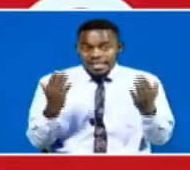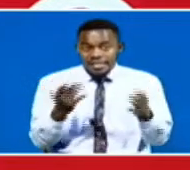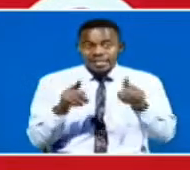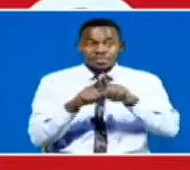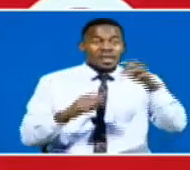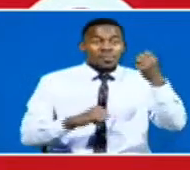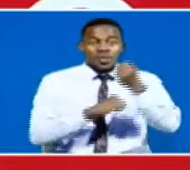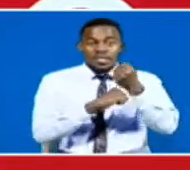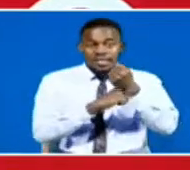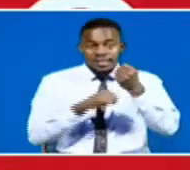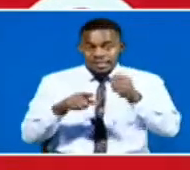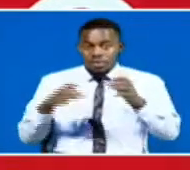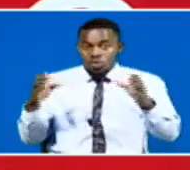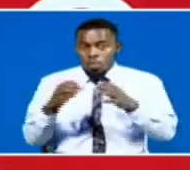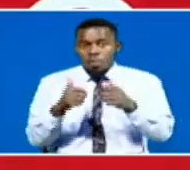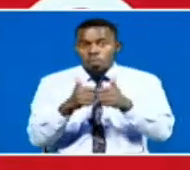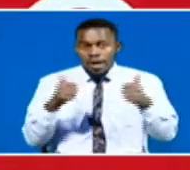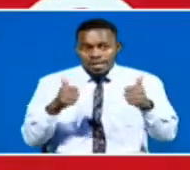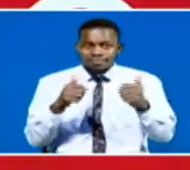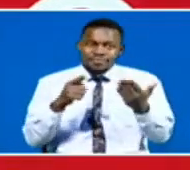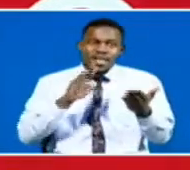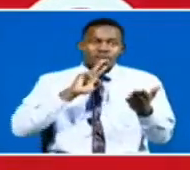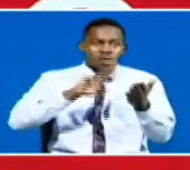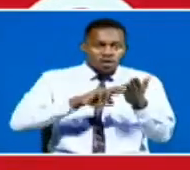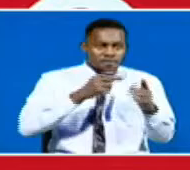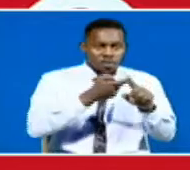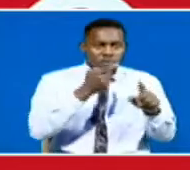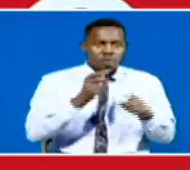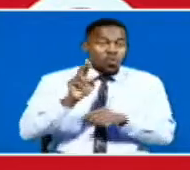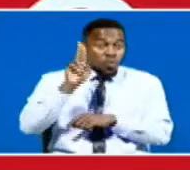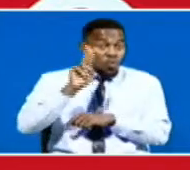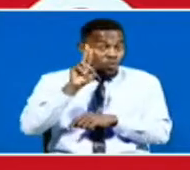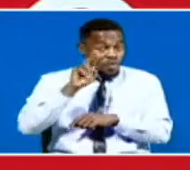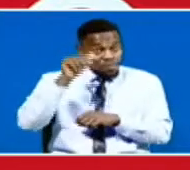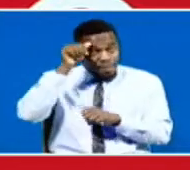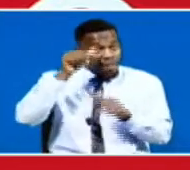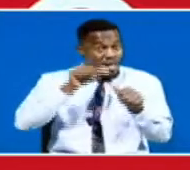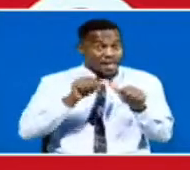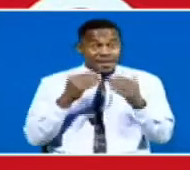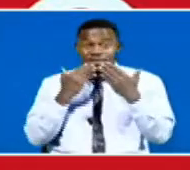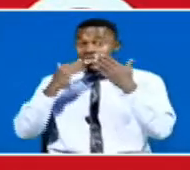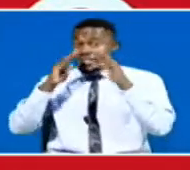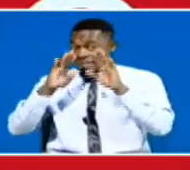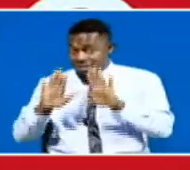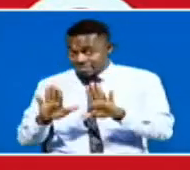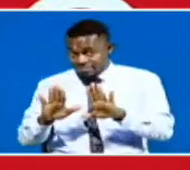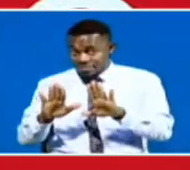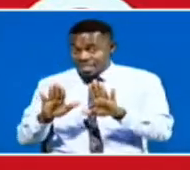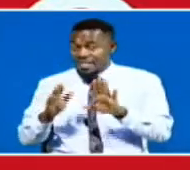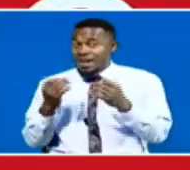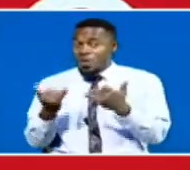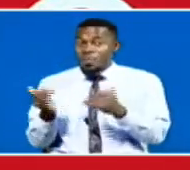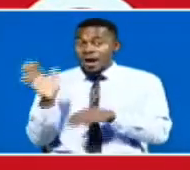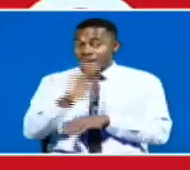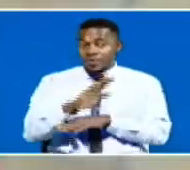wakati ambapo kumekuwa na ripoti za rais mstaafu Uhuru Kenyatta kuanza mikakati ya kurejea siasani.